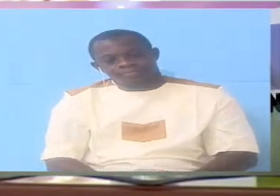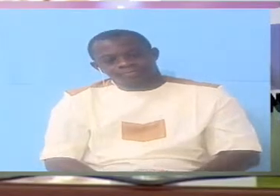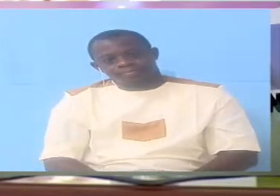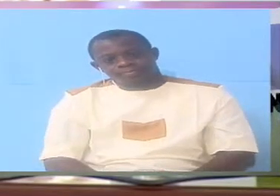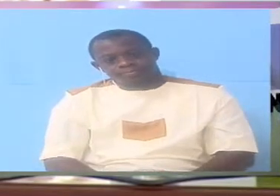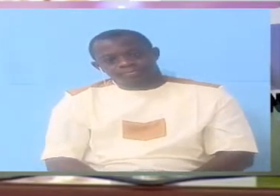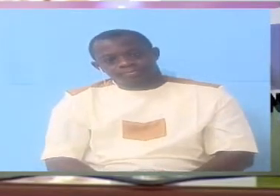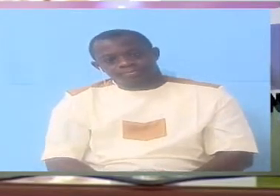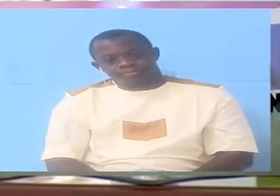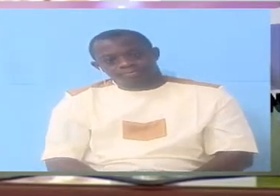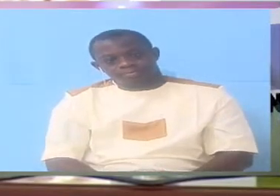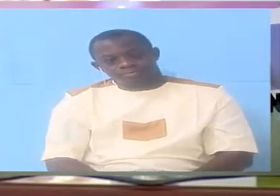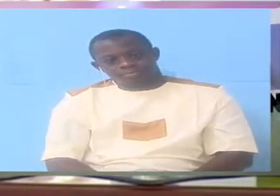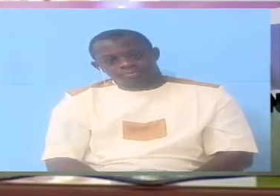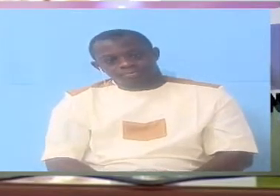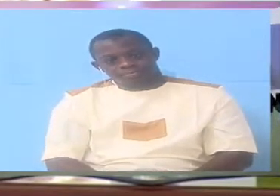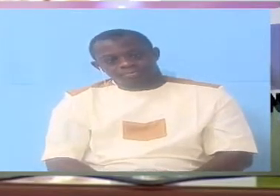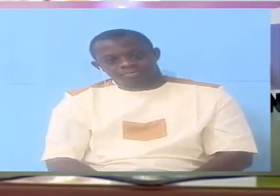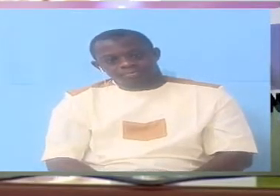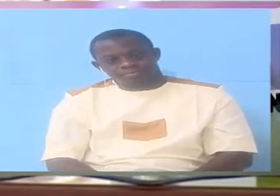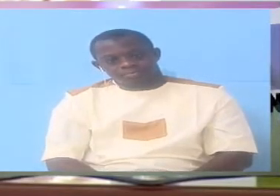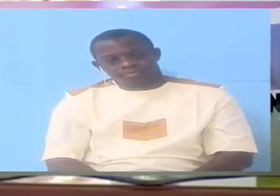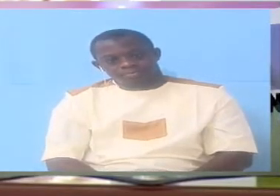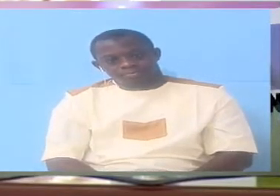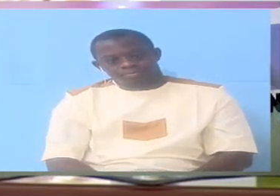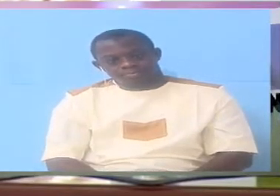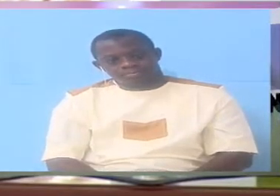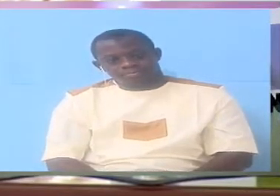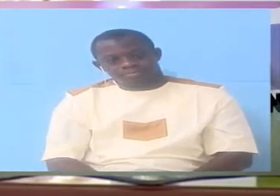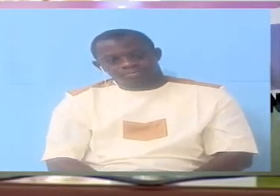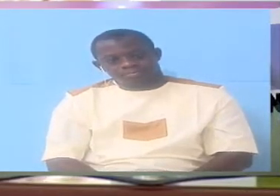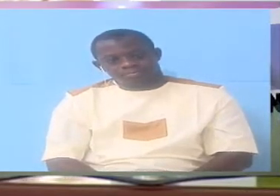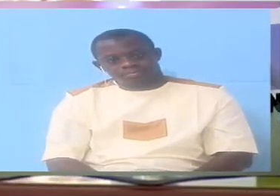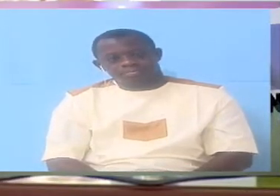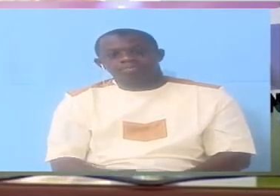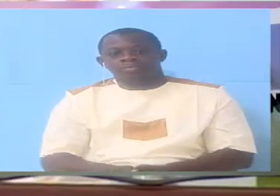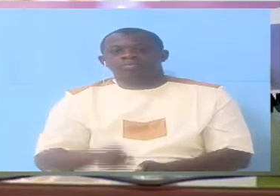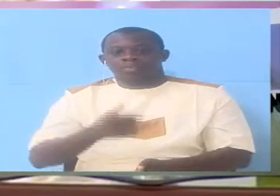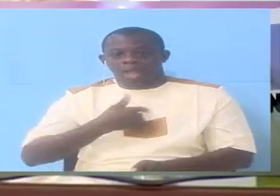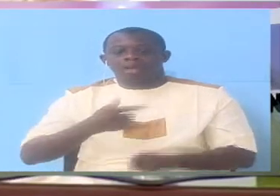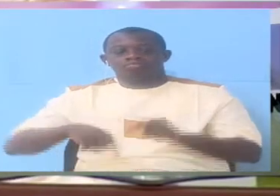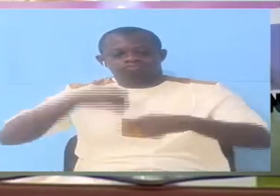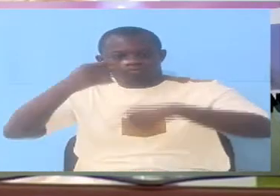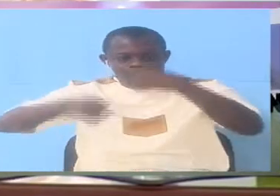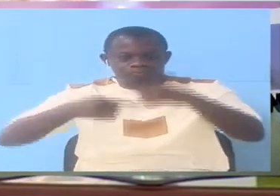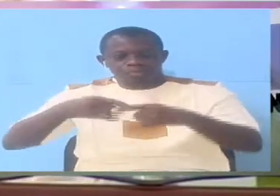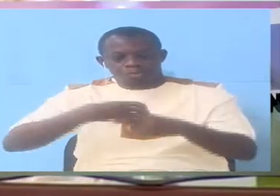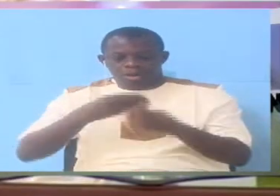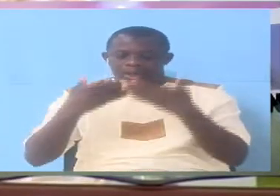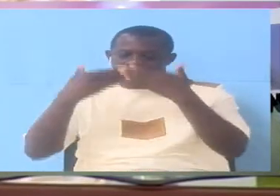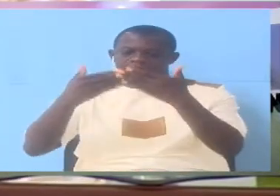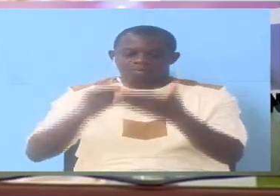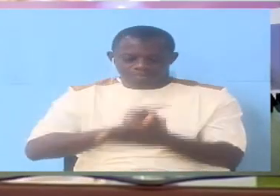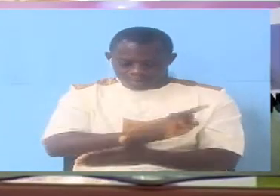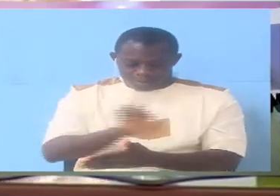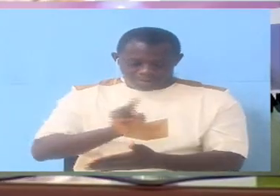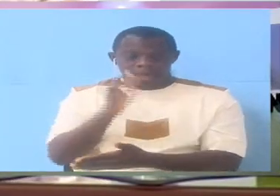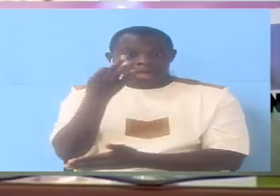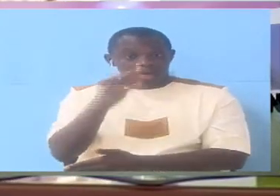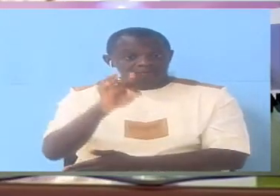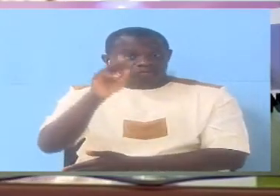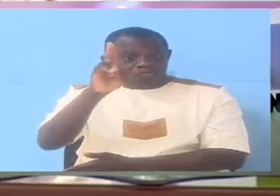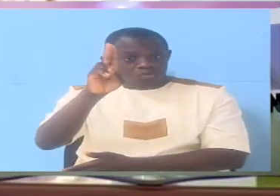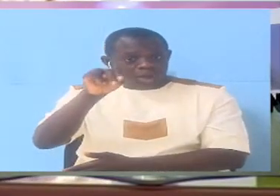ngi cee bokk dinañ ko dee binda wax jamono jëm xewee ak naka la xewee. I further went on to inform them that if the UN team